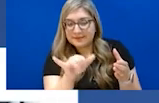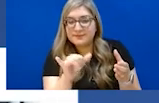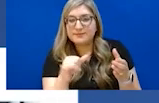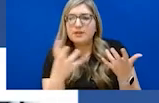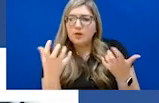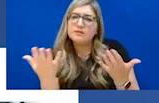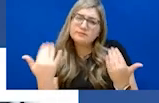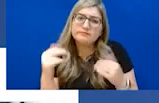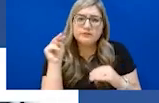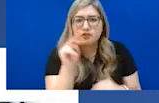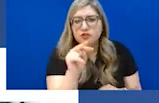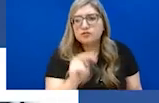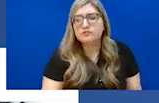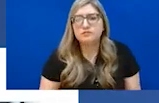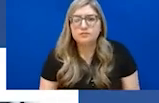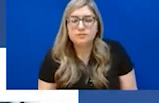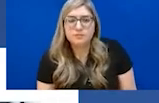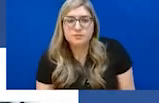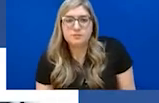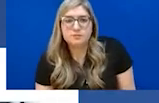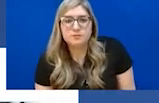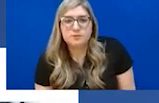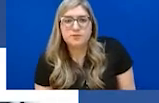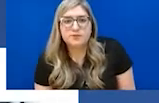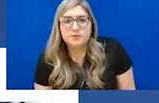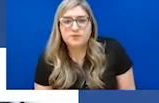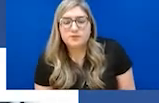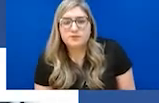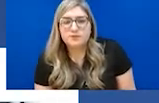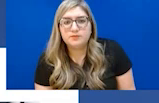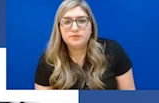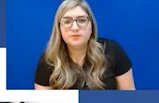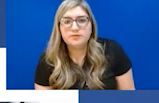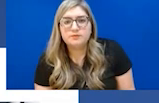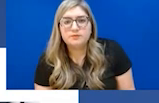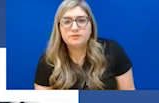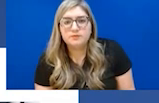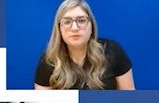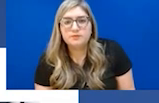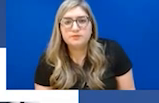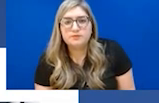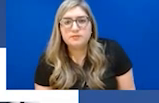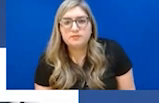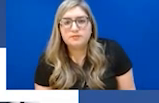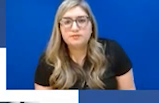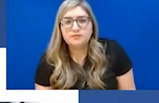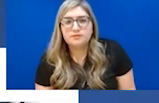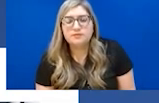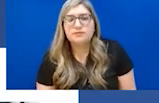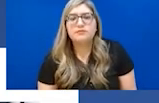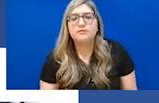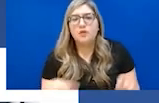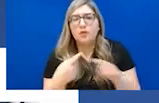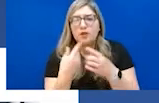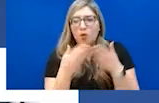look here in a second. But there's several things that you're faced with on the front page here, and